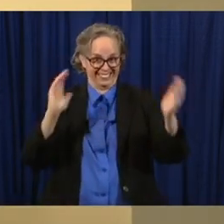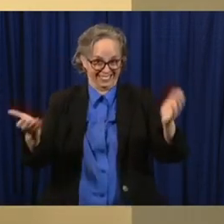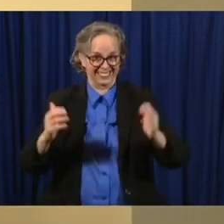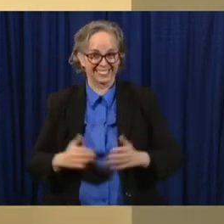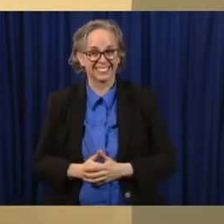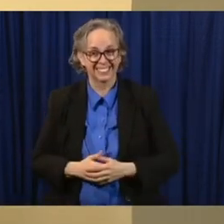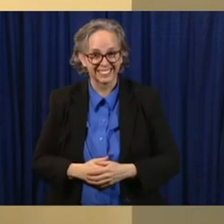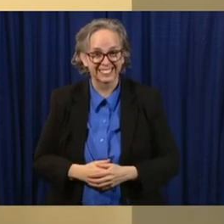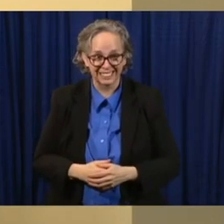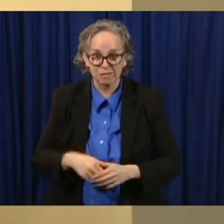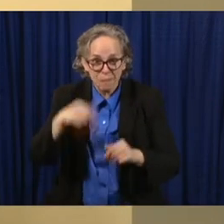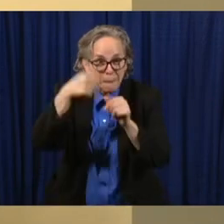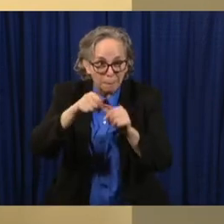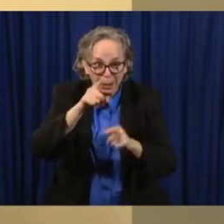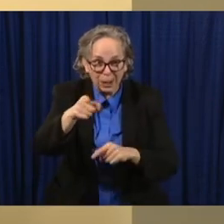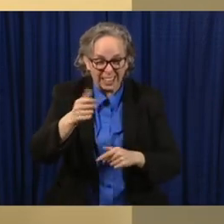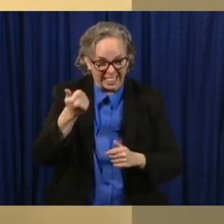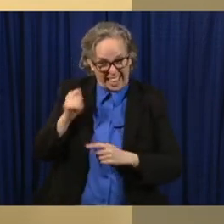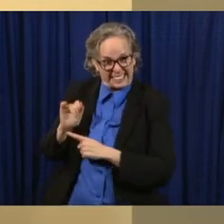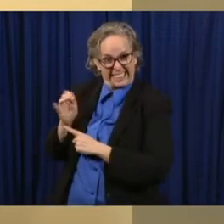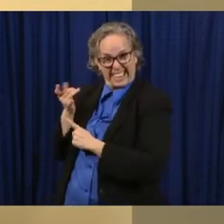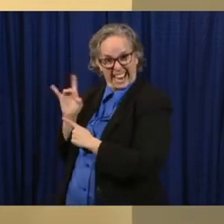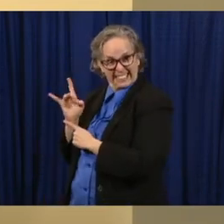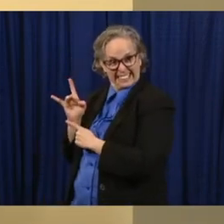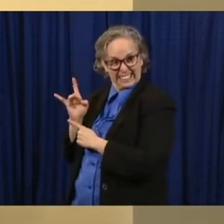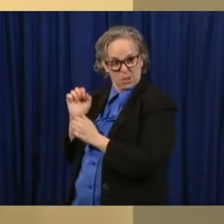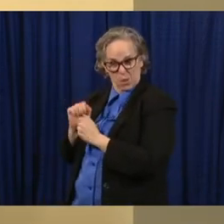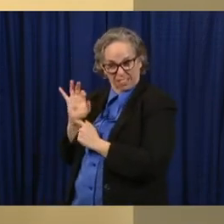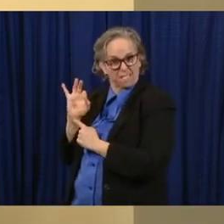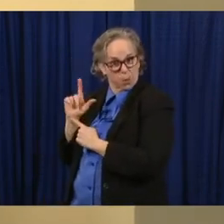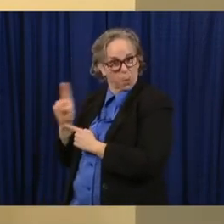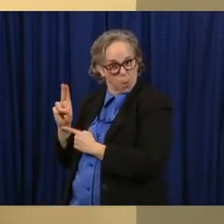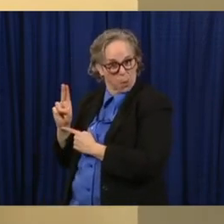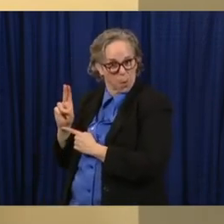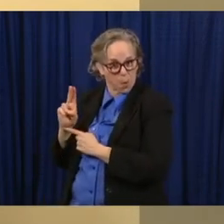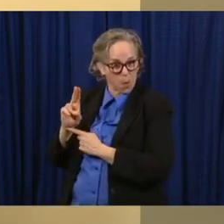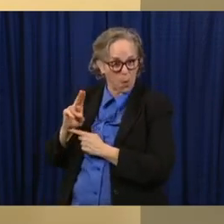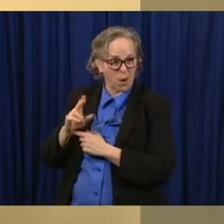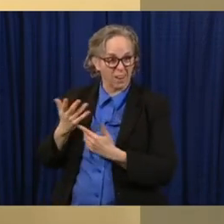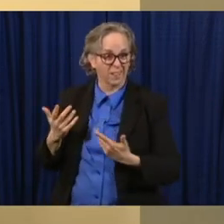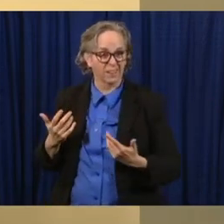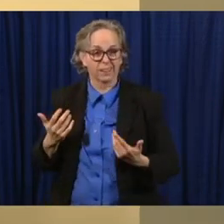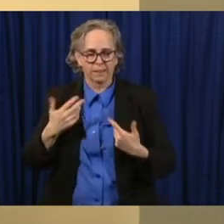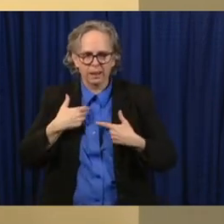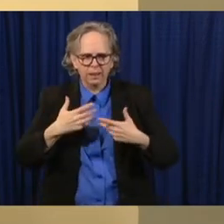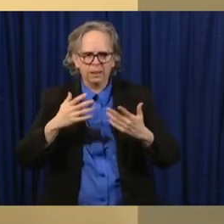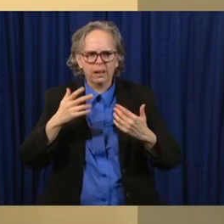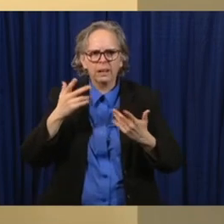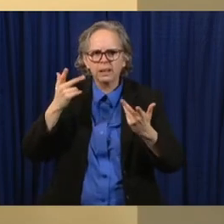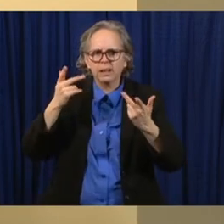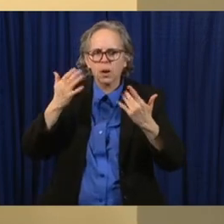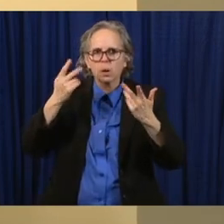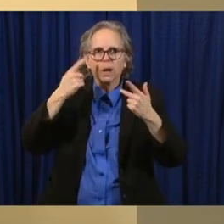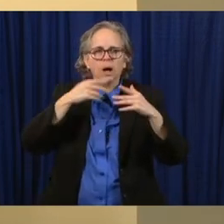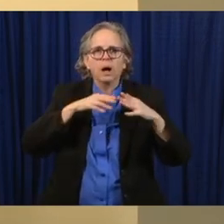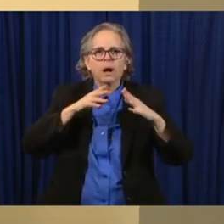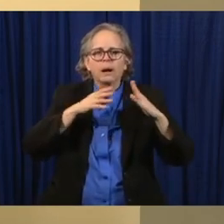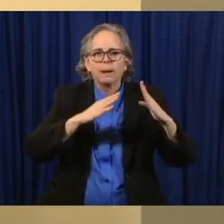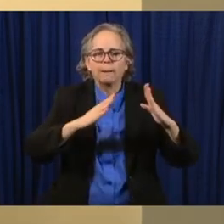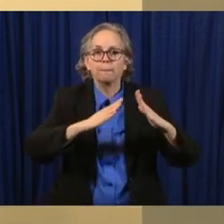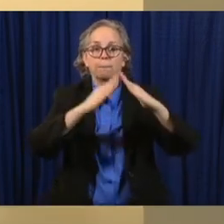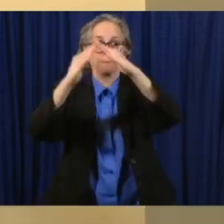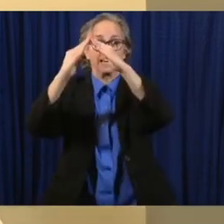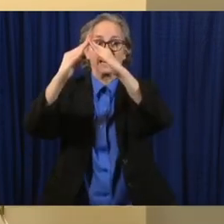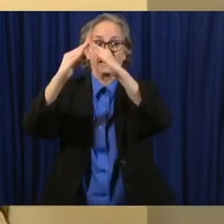you go back and look at St. Louis, we focused very much on the peak, the curve that was most dangerous around hospital